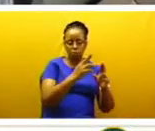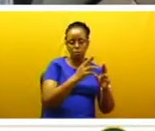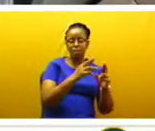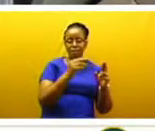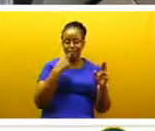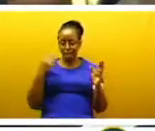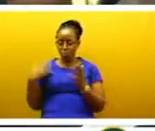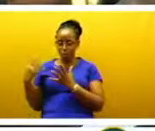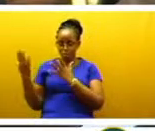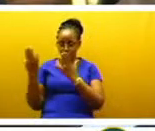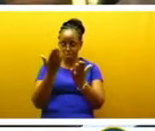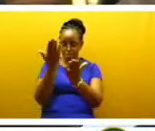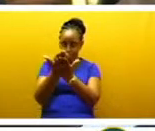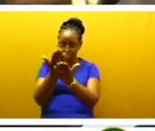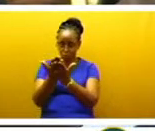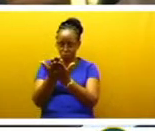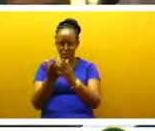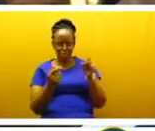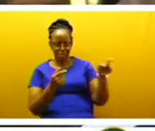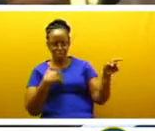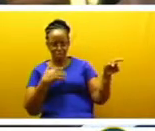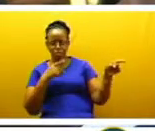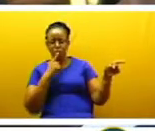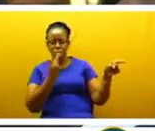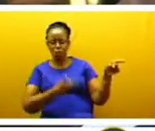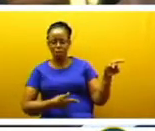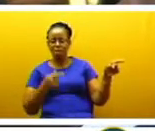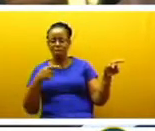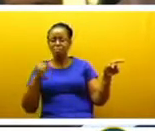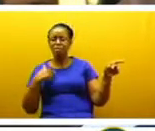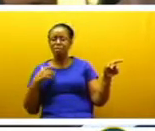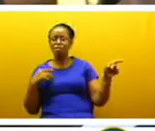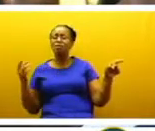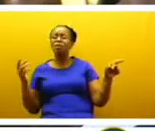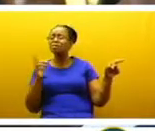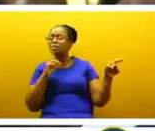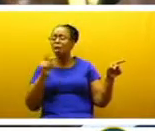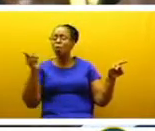we presented before the court was a science fiction.